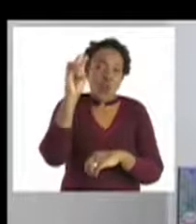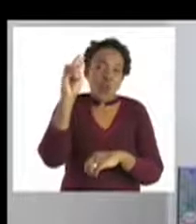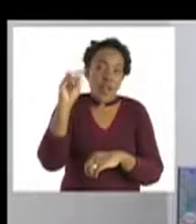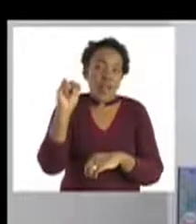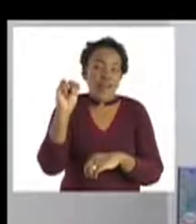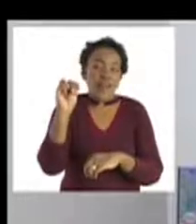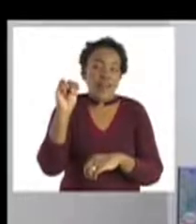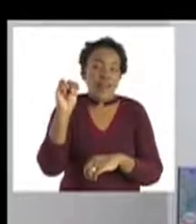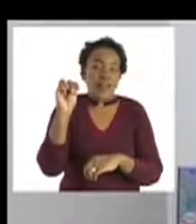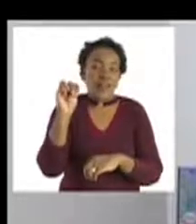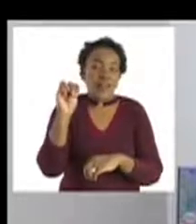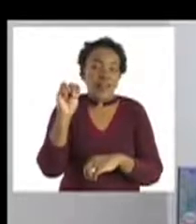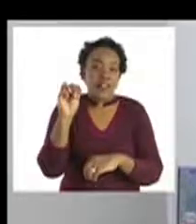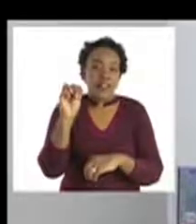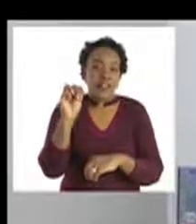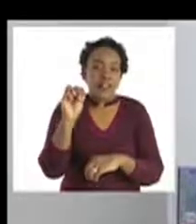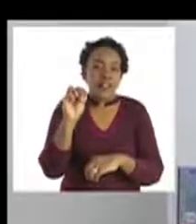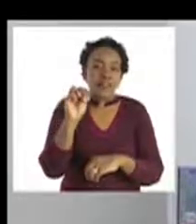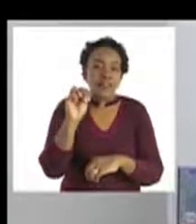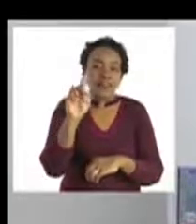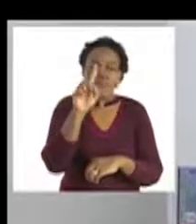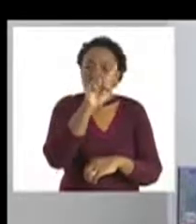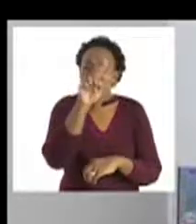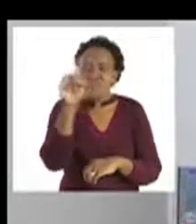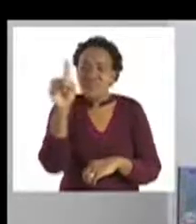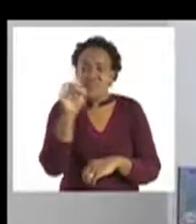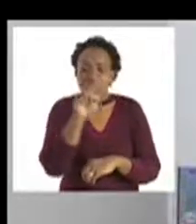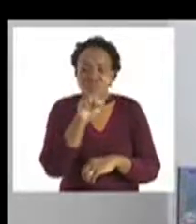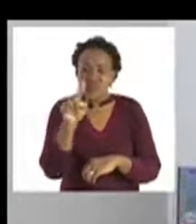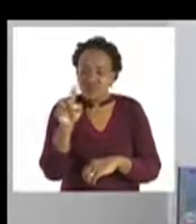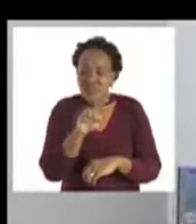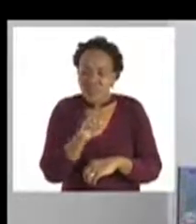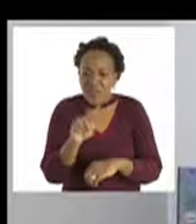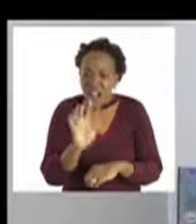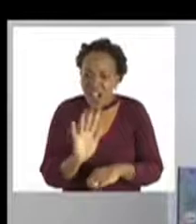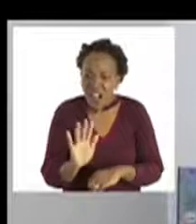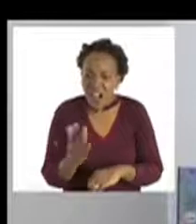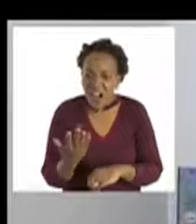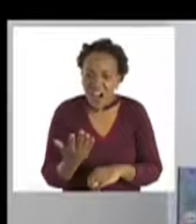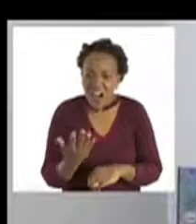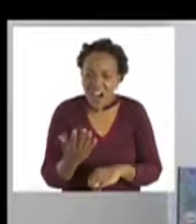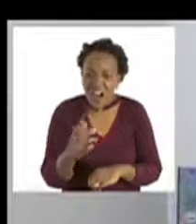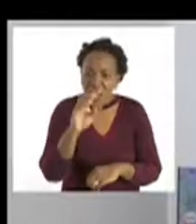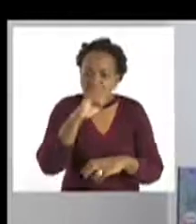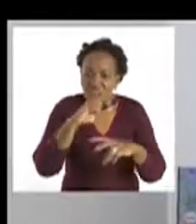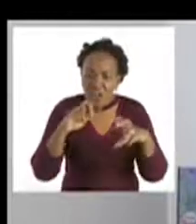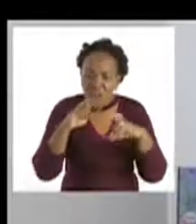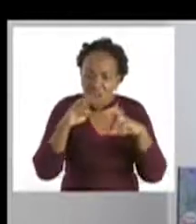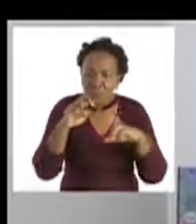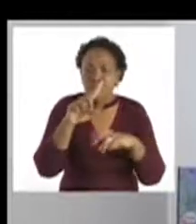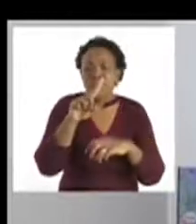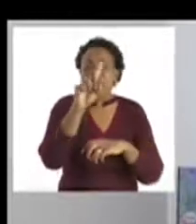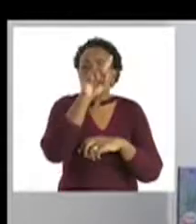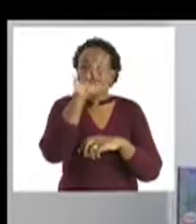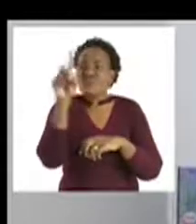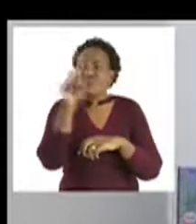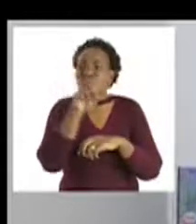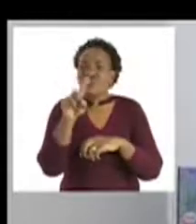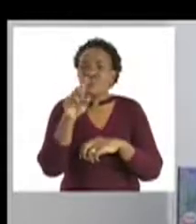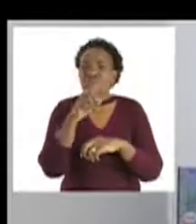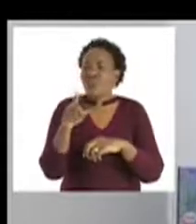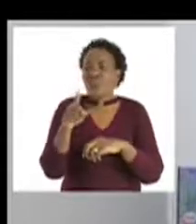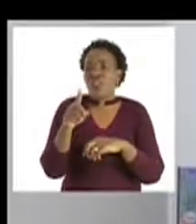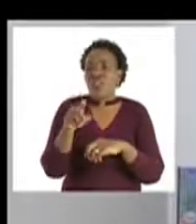On is not here, going straight or up,